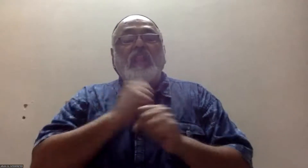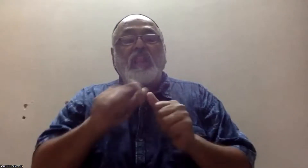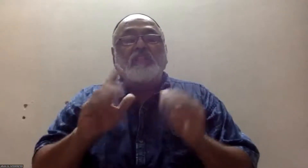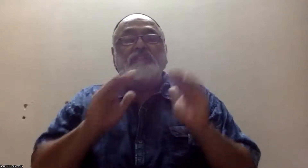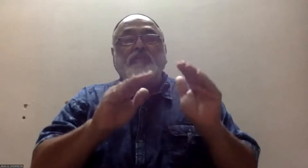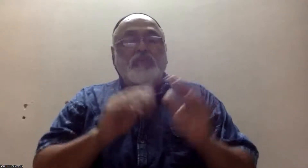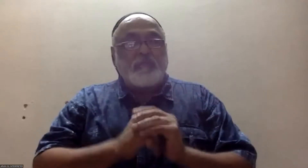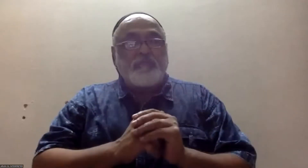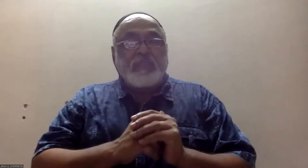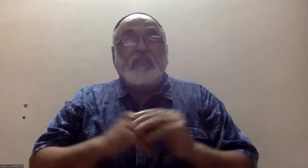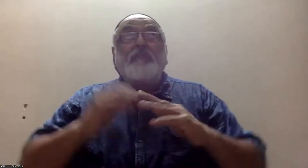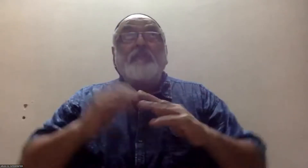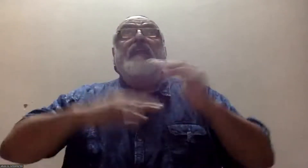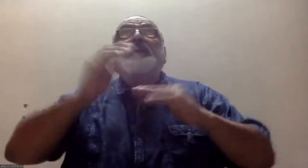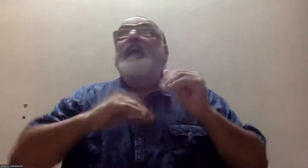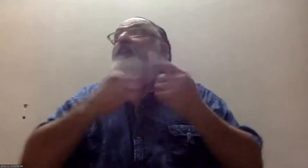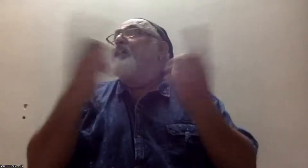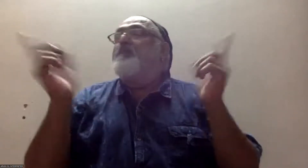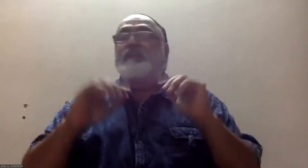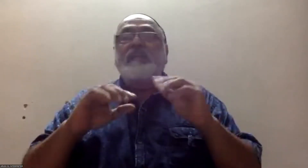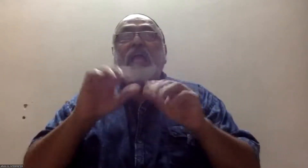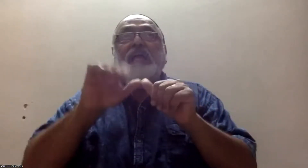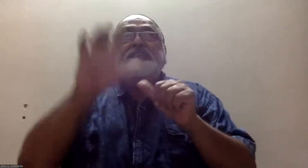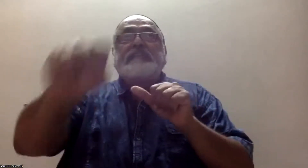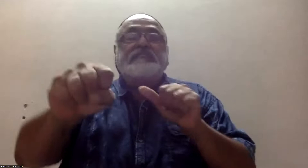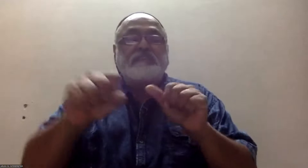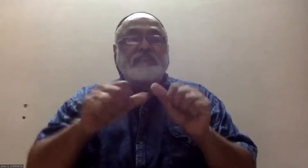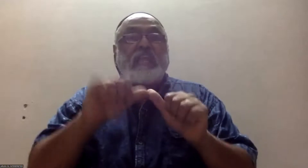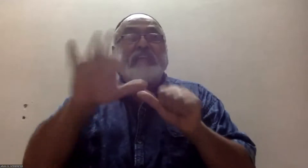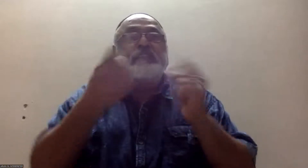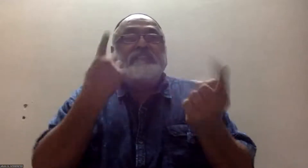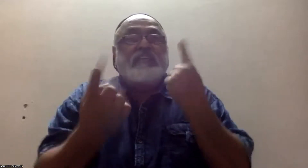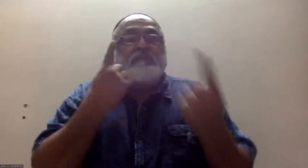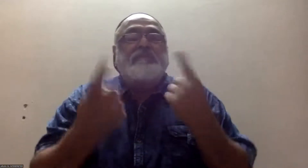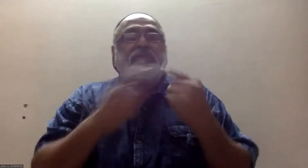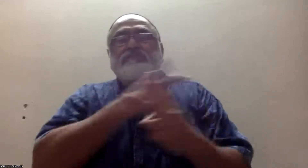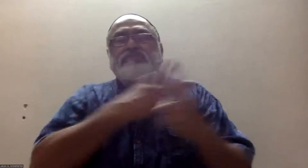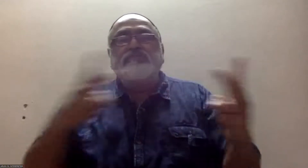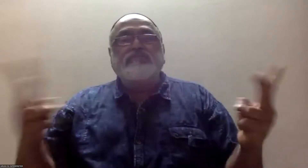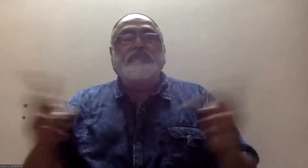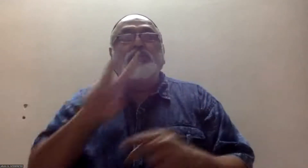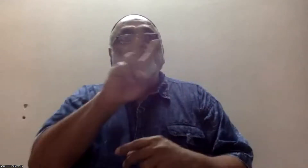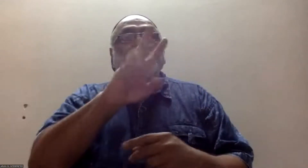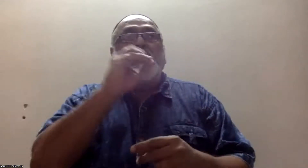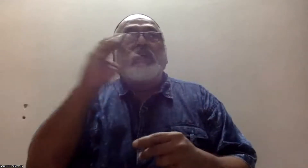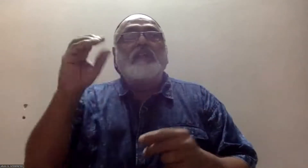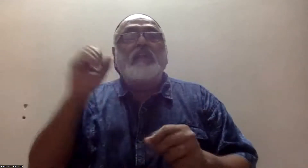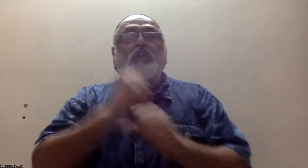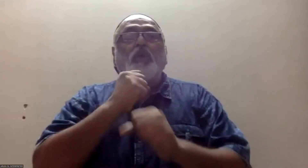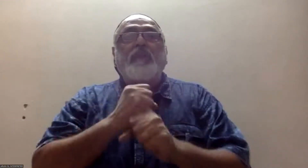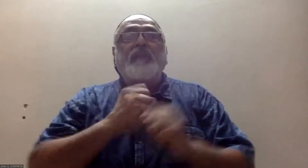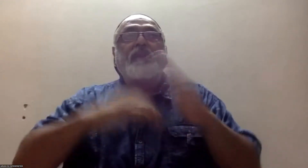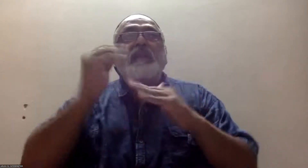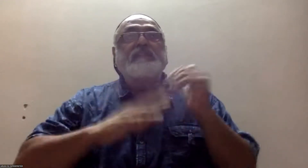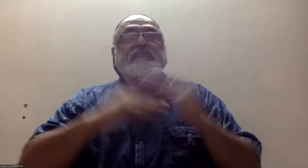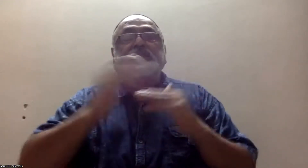environment accessibility and has conducted access audits of over 200 government buildings